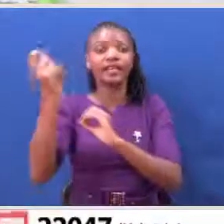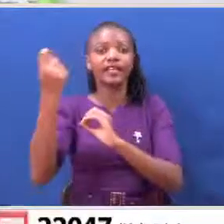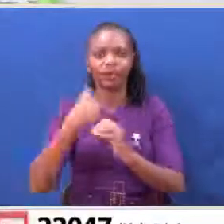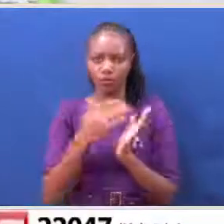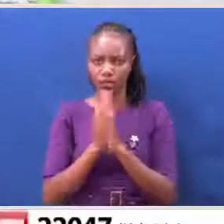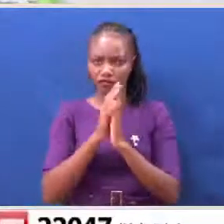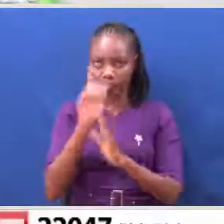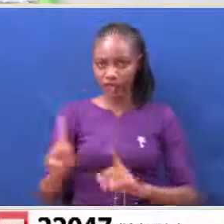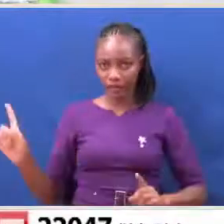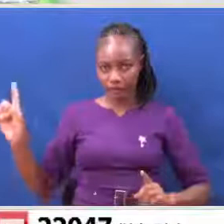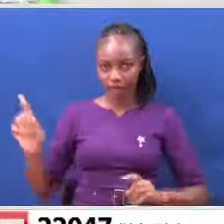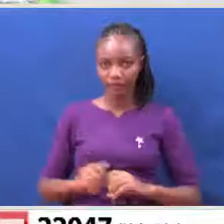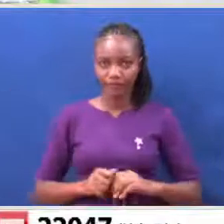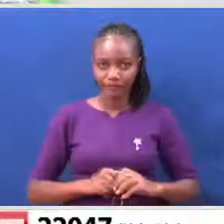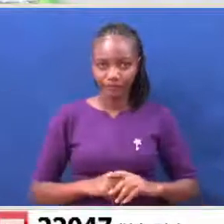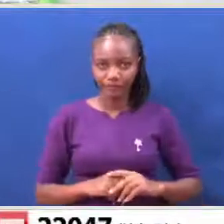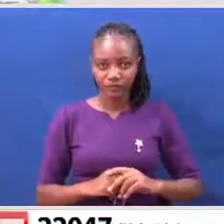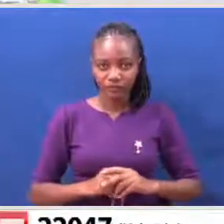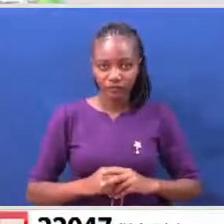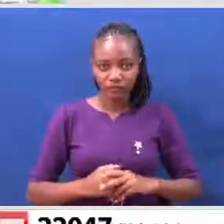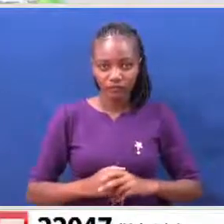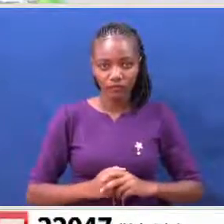Maina begins our broadcast tonight.